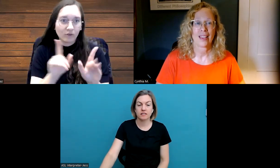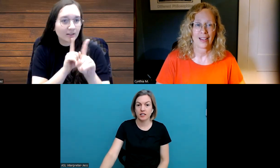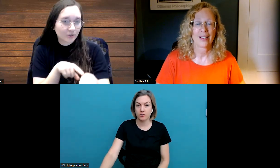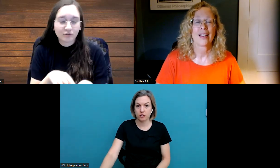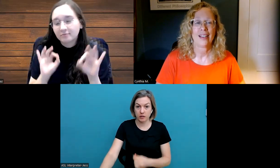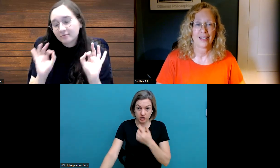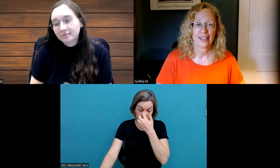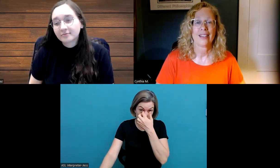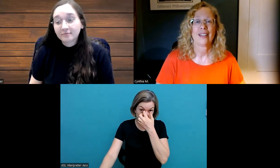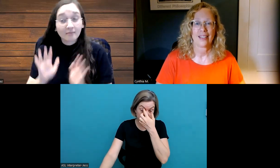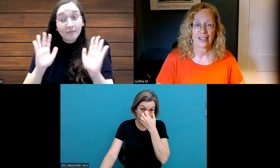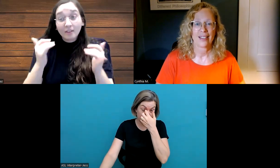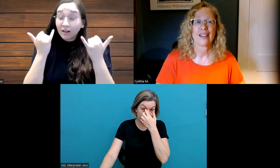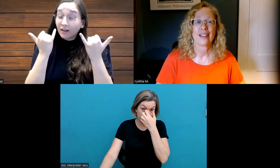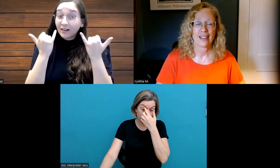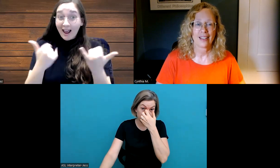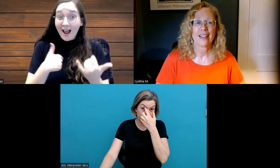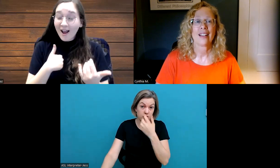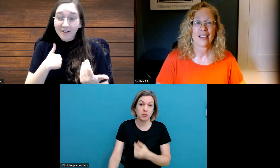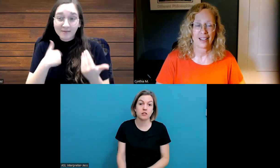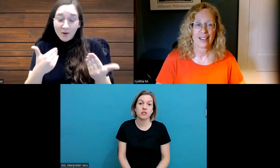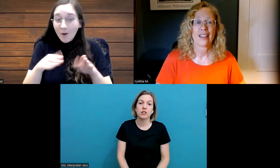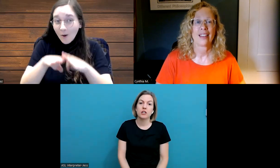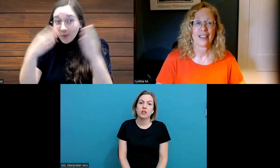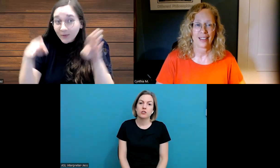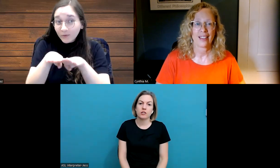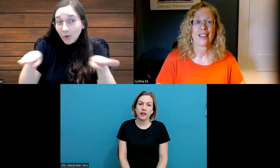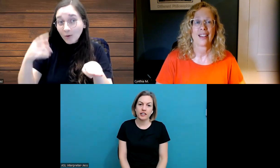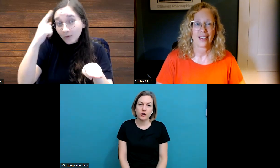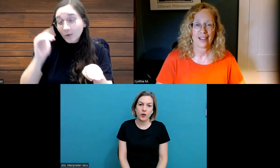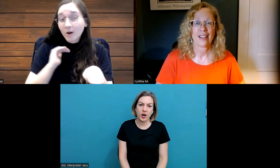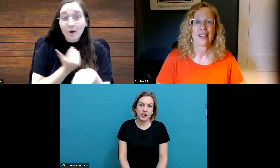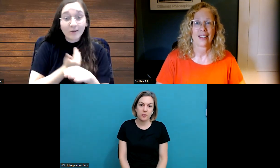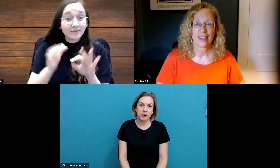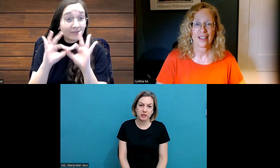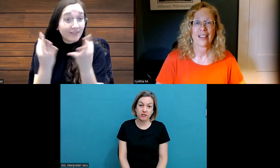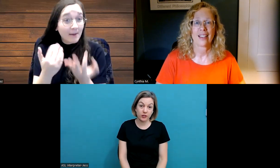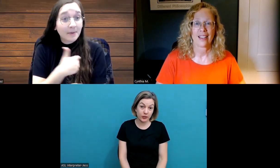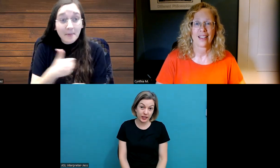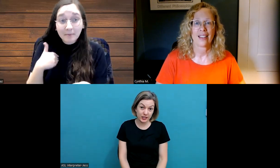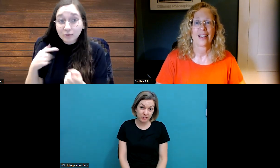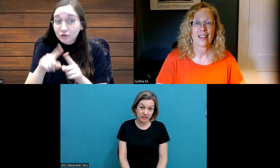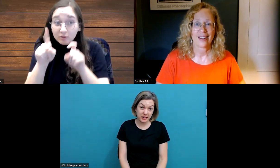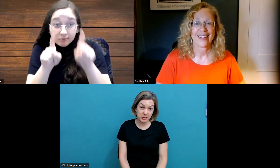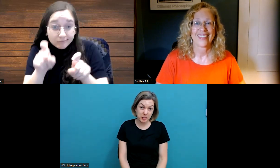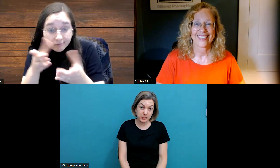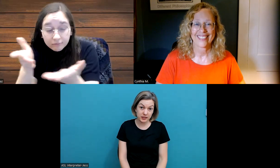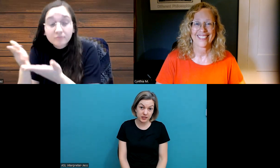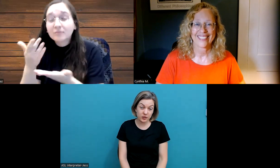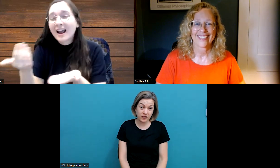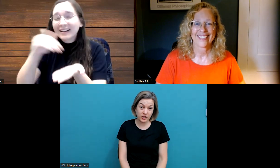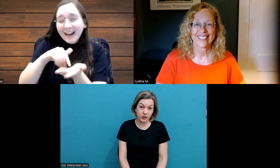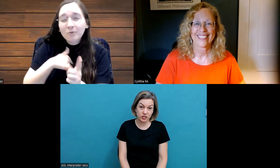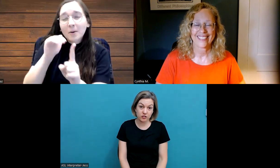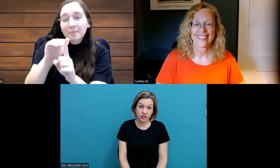Great. Thank you so much for sharing that. I liked your response. So now I guess I'll go ahead and open up the floor to our family